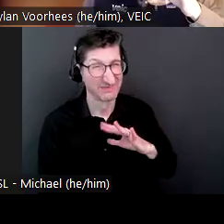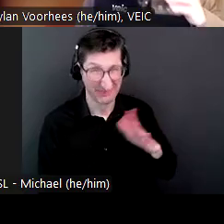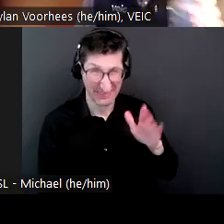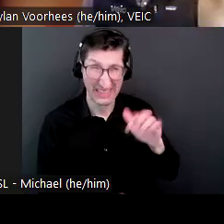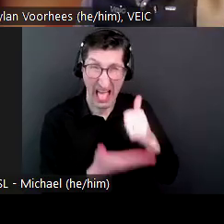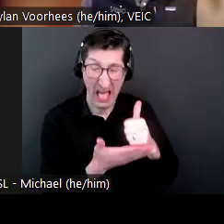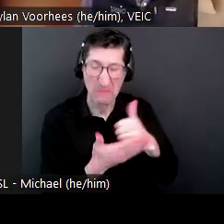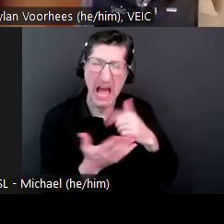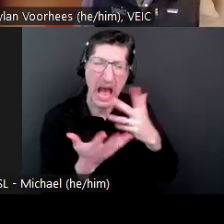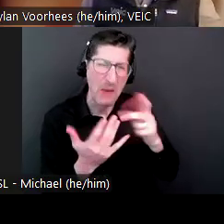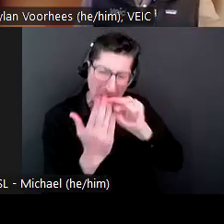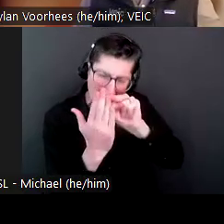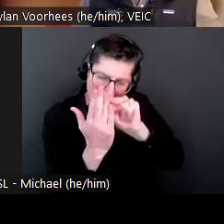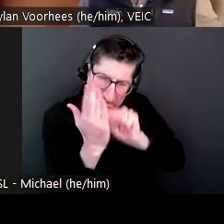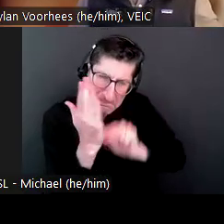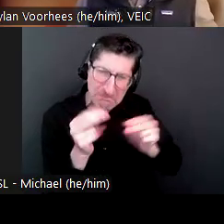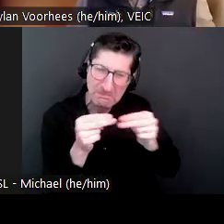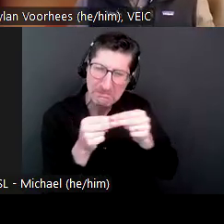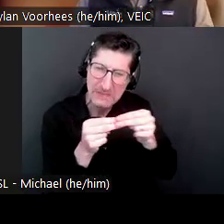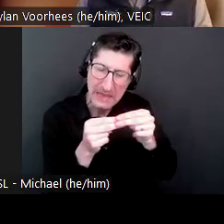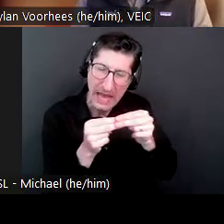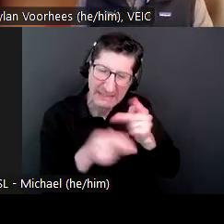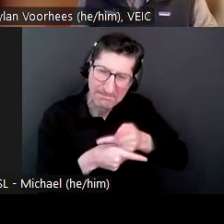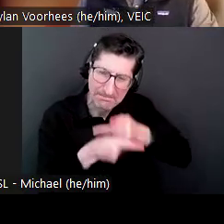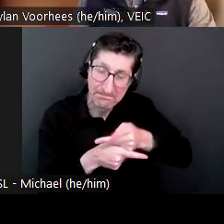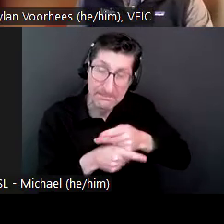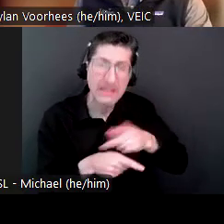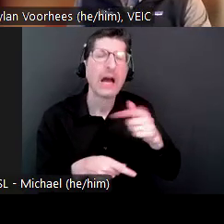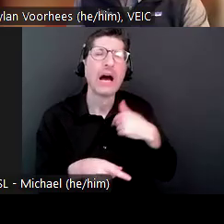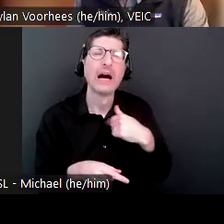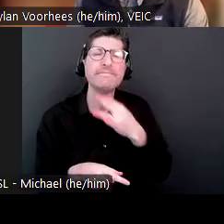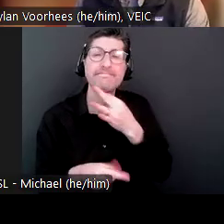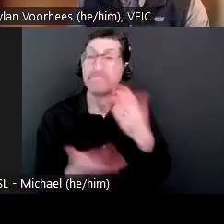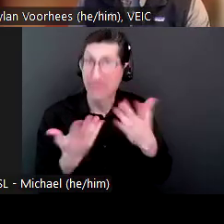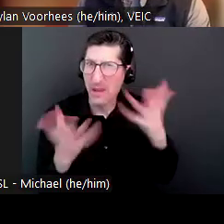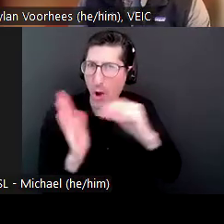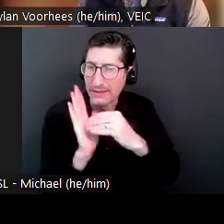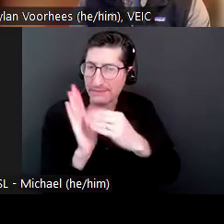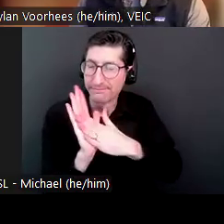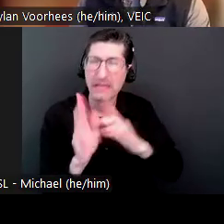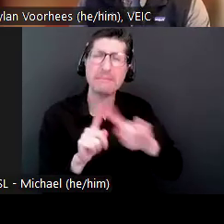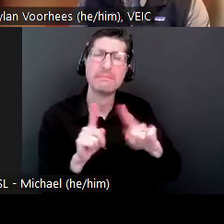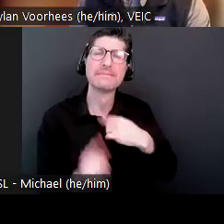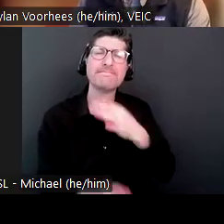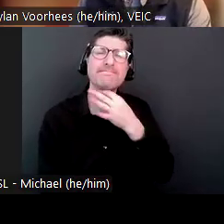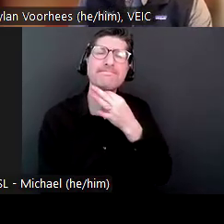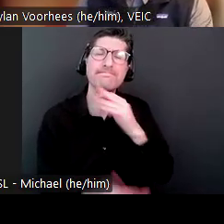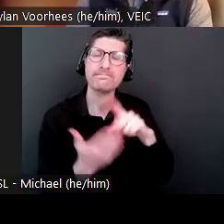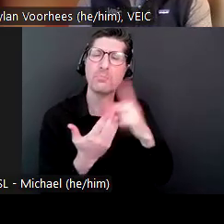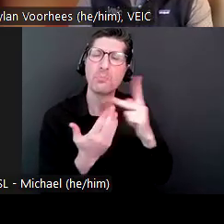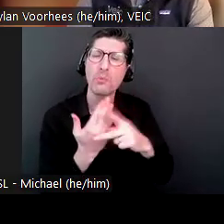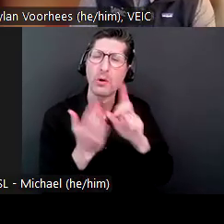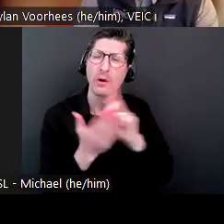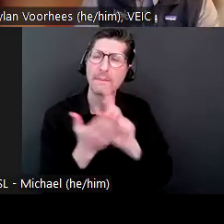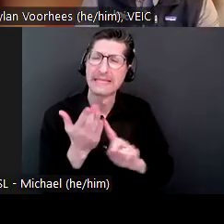reading the slides in more detail. I'm interested, and maybe this is in the slides, as to whether if the program design is, or as